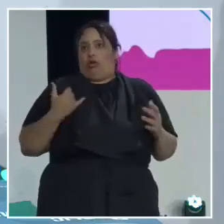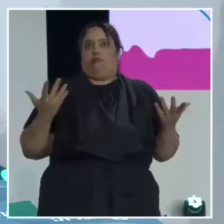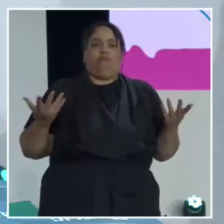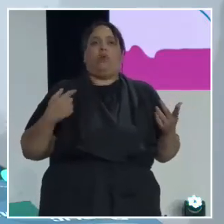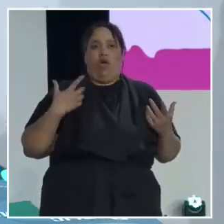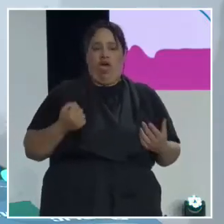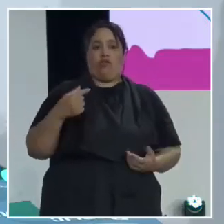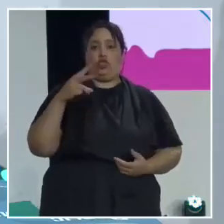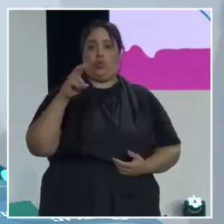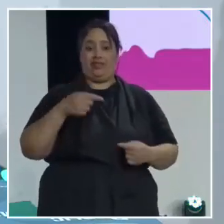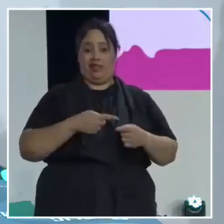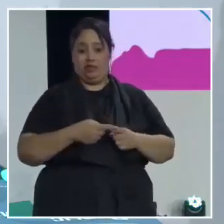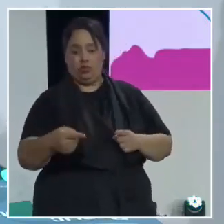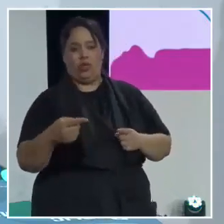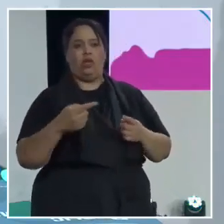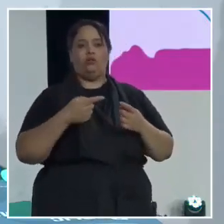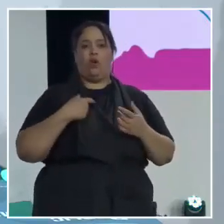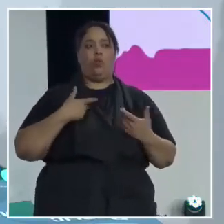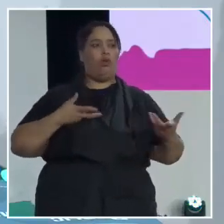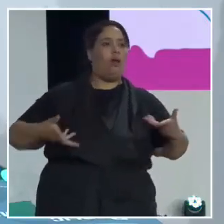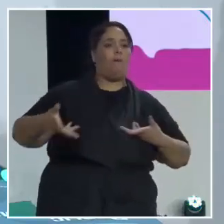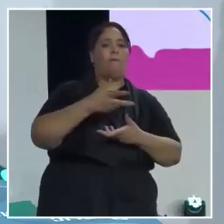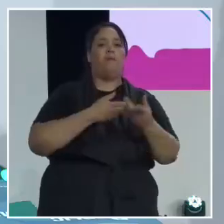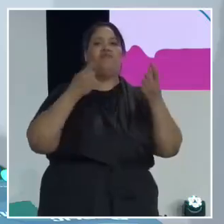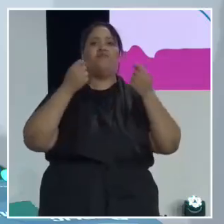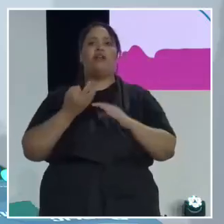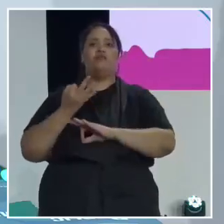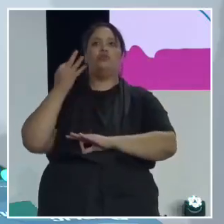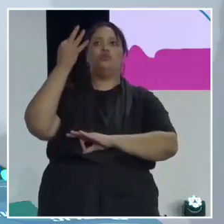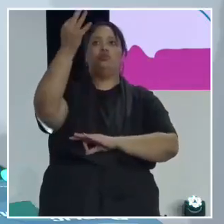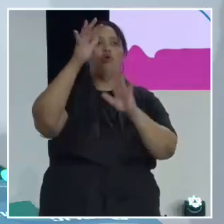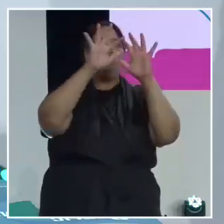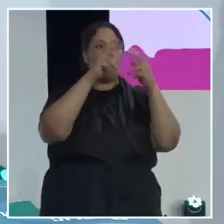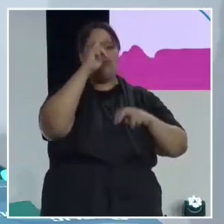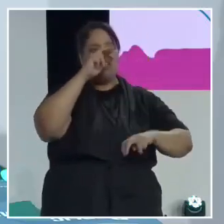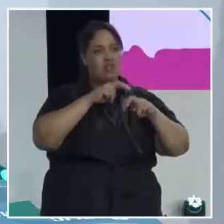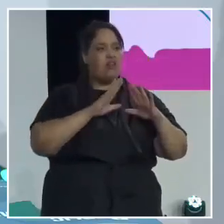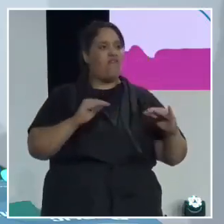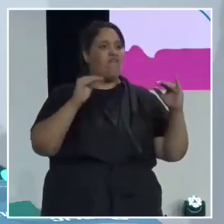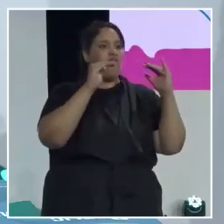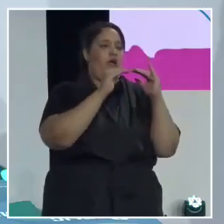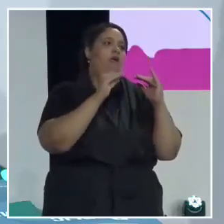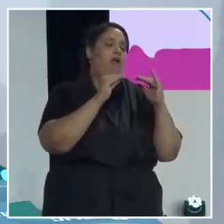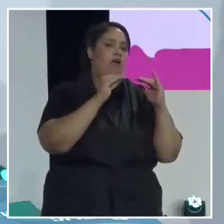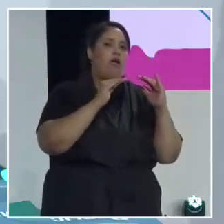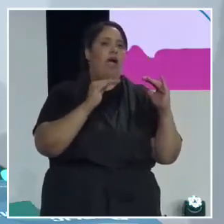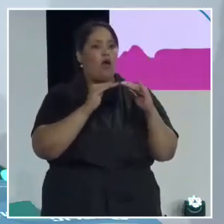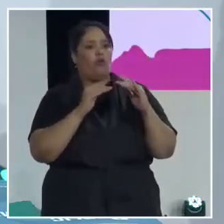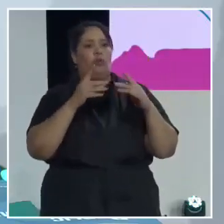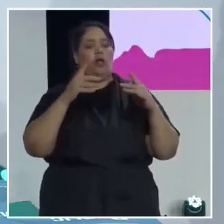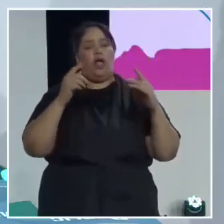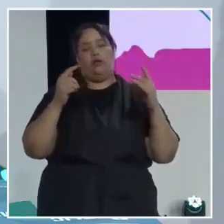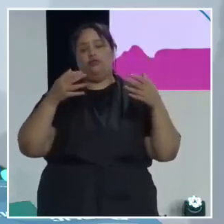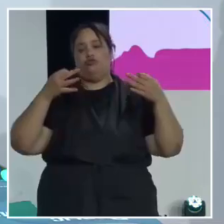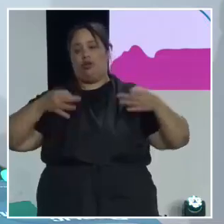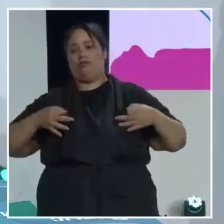G20, and we're talking about the future of financing that the world needs that's fairer, that's equitable, and that's just. And I really